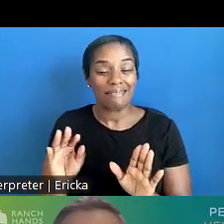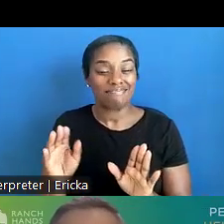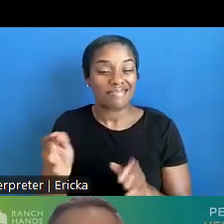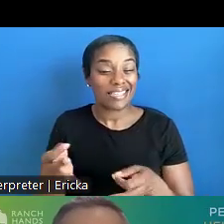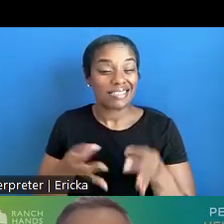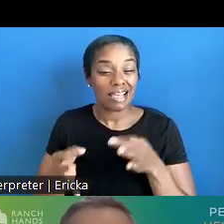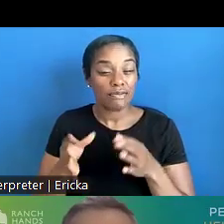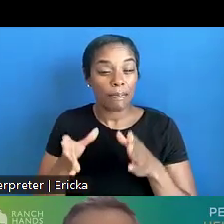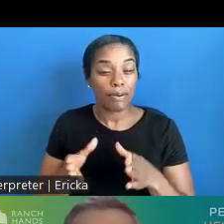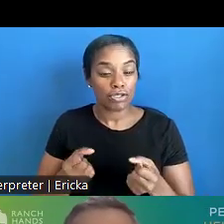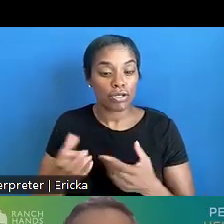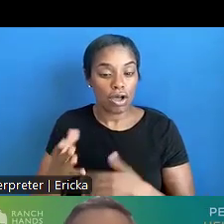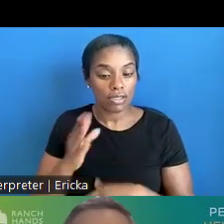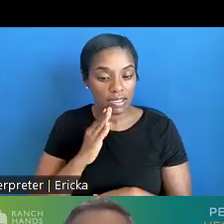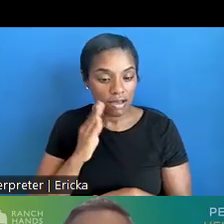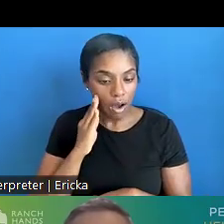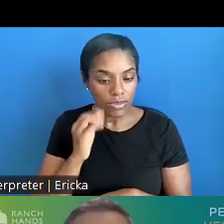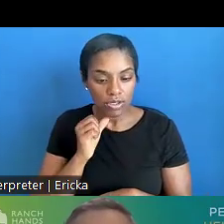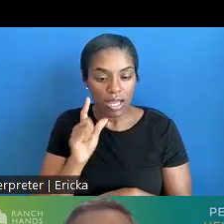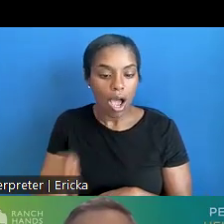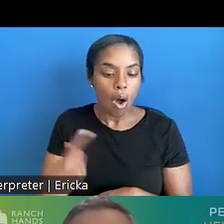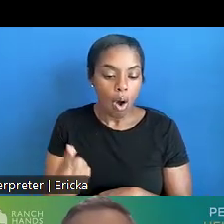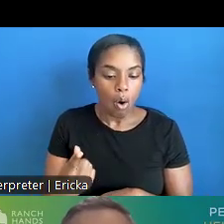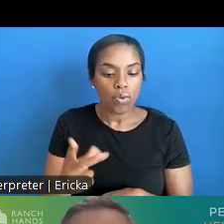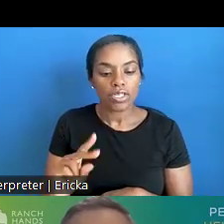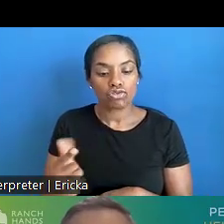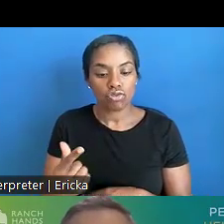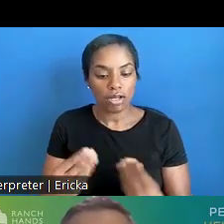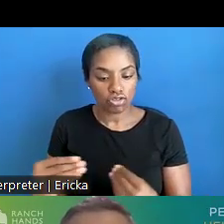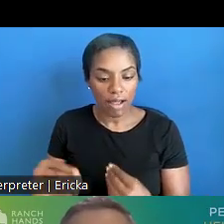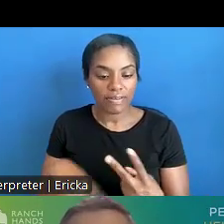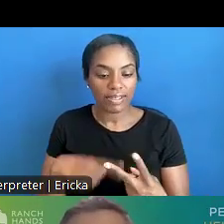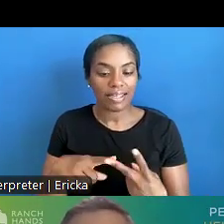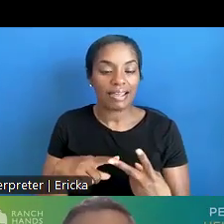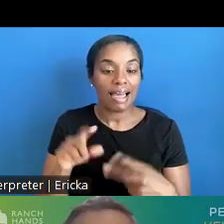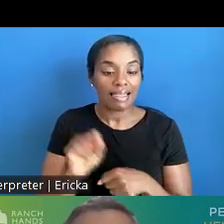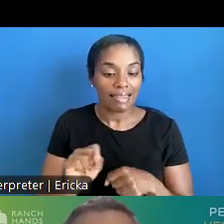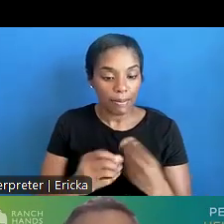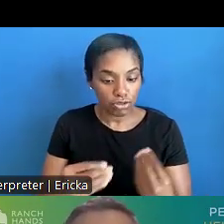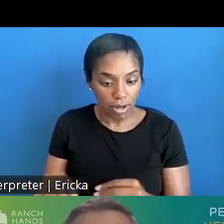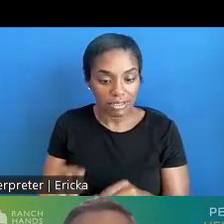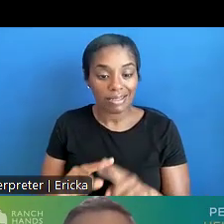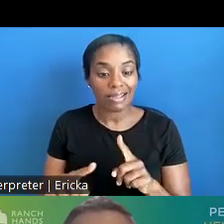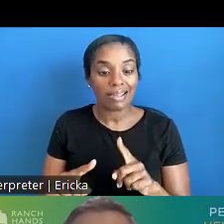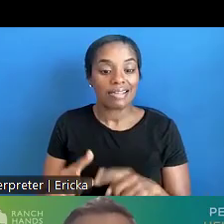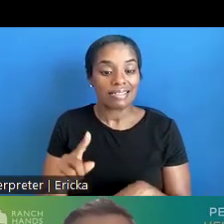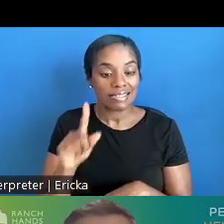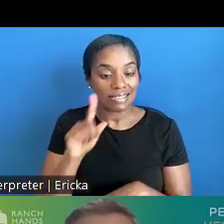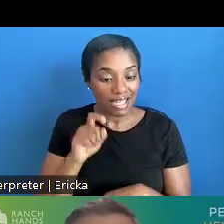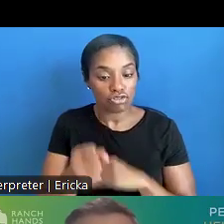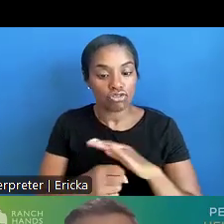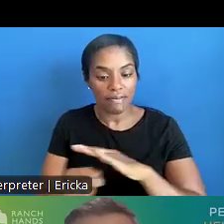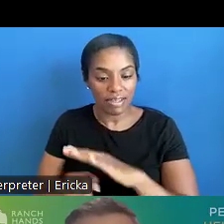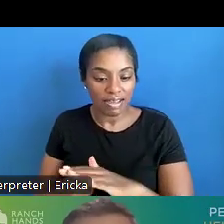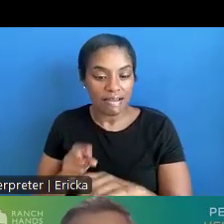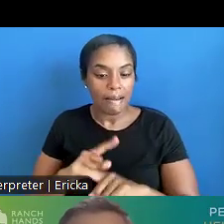sex trafficking component as well. And I do think this is something we miss with a lot of survivors. And I've talked to many survivors who have had